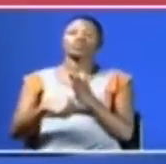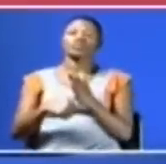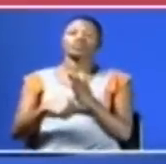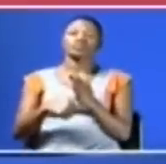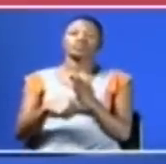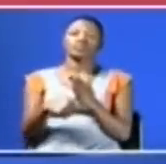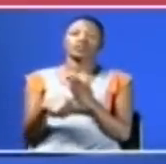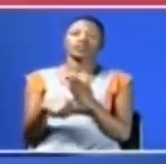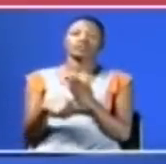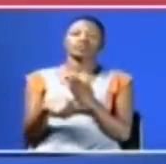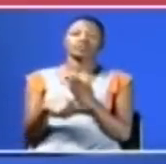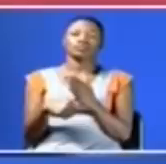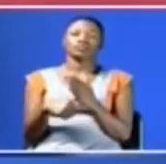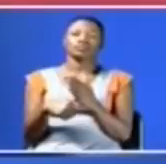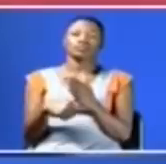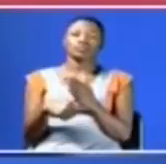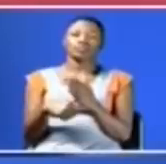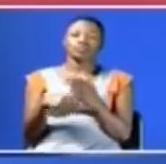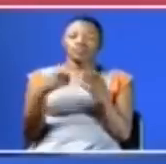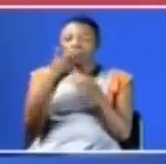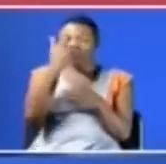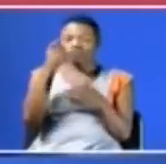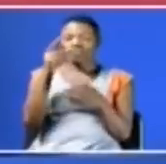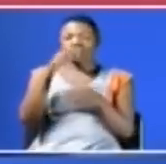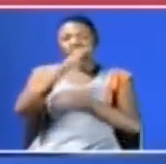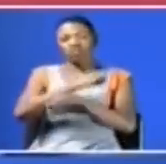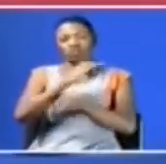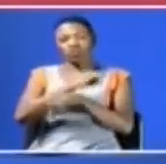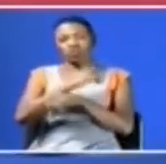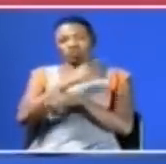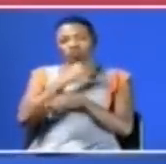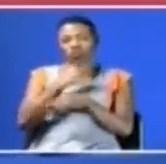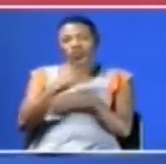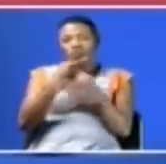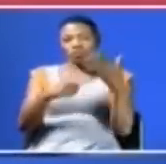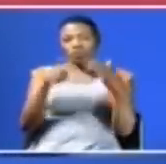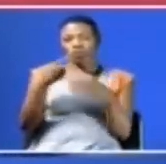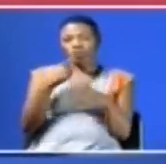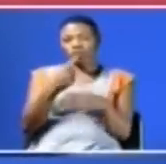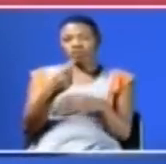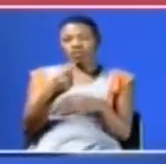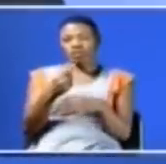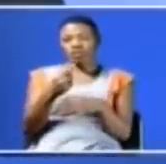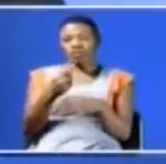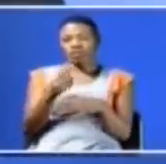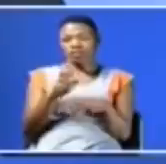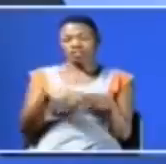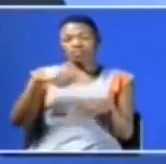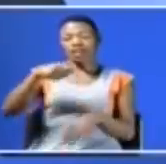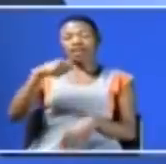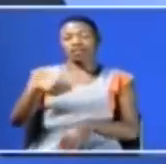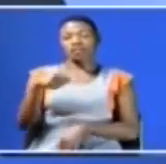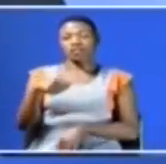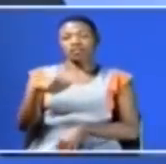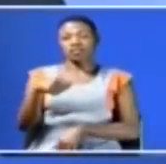the main sort of institutional innovation that's mm-hmm. doing that. And what you're seeing under the handshake, in